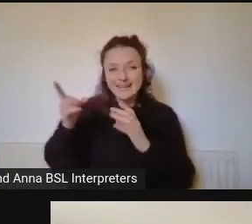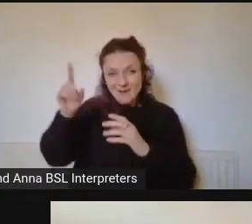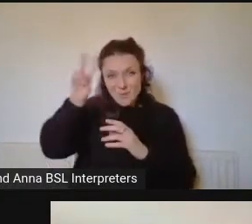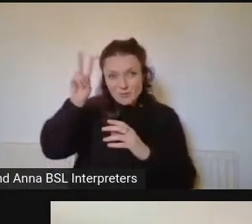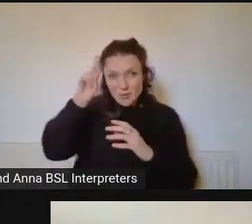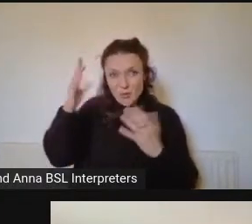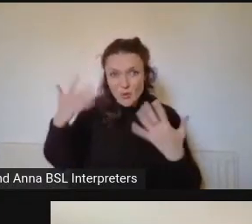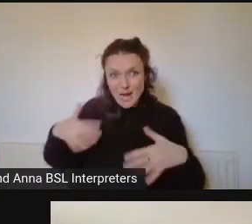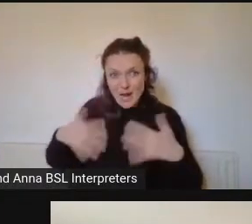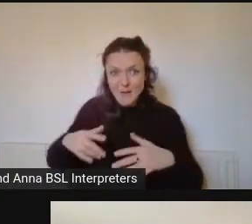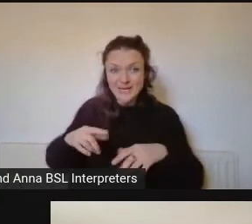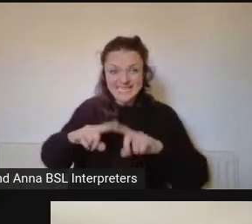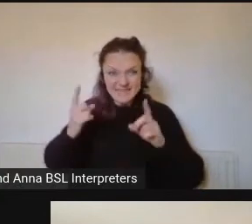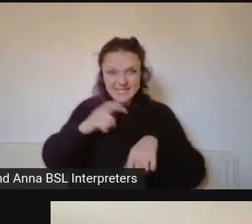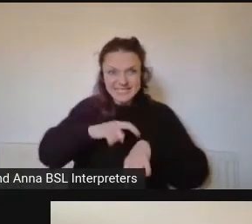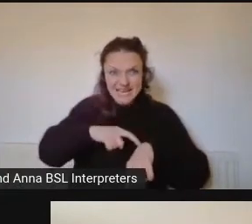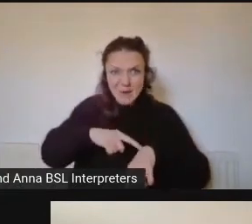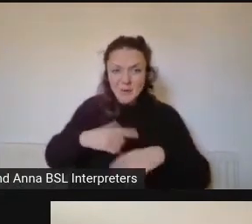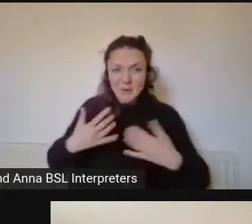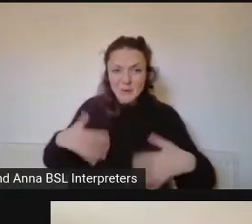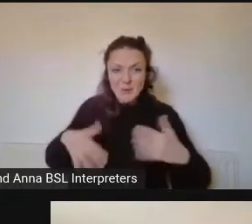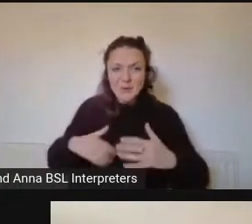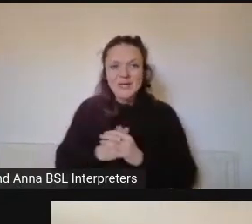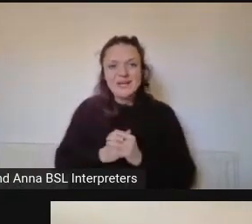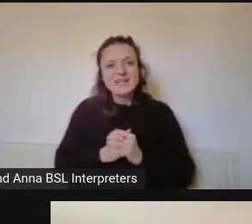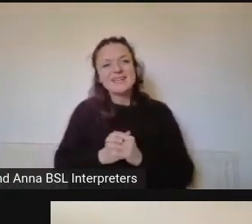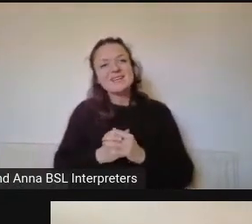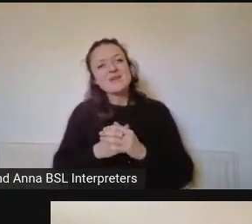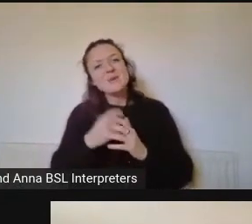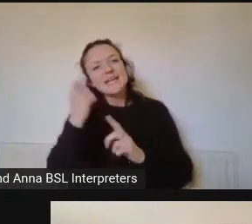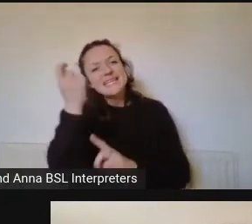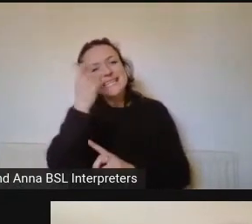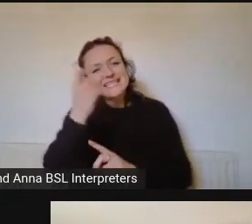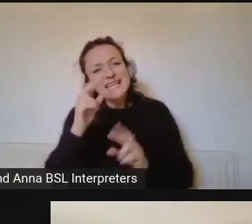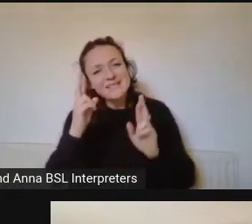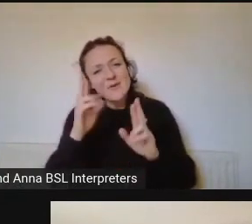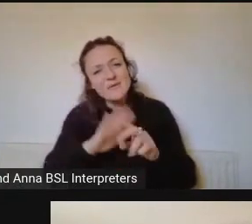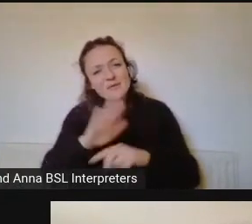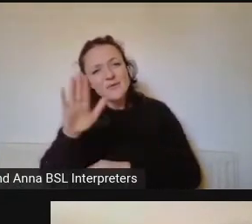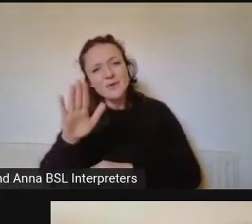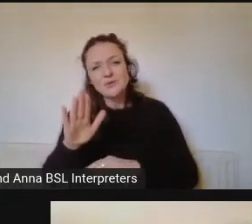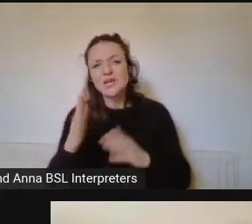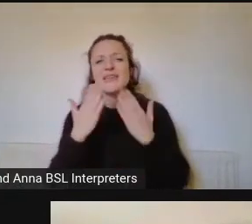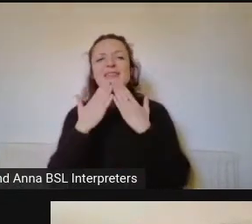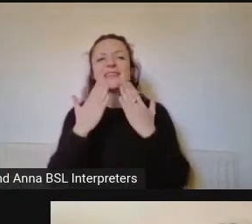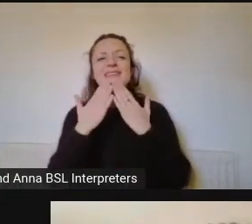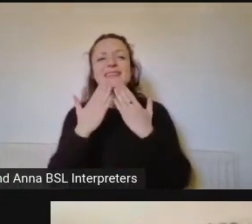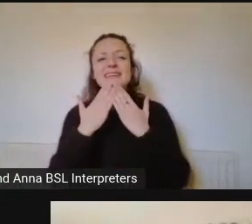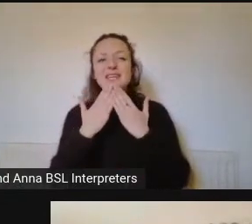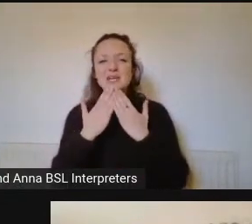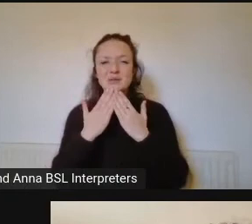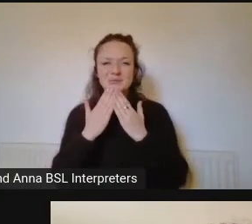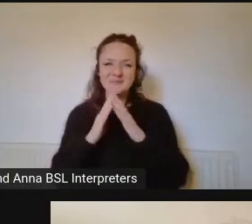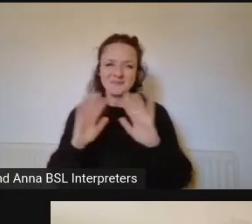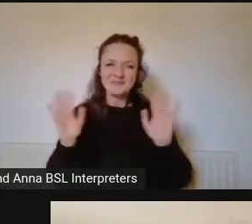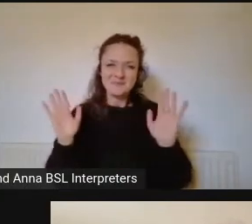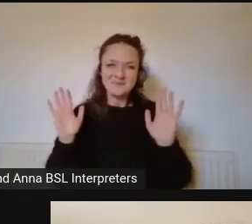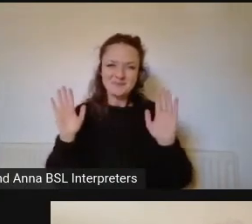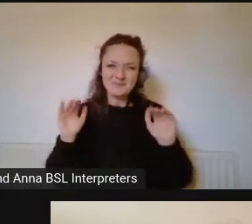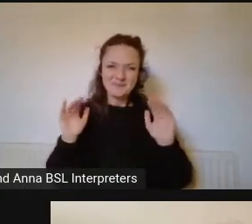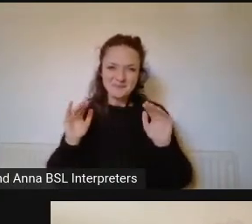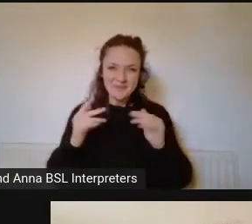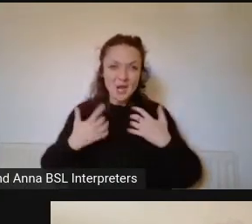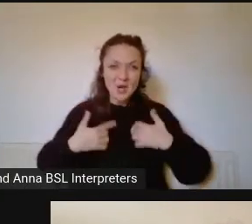look forward to continued conversations and wishing you all success. Thank you. Thank you. Thank you very much. And thank you. Hearing about